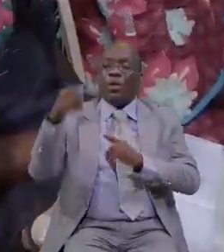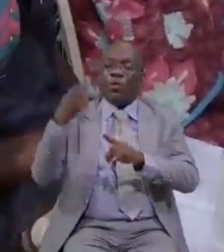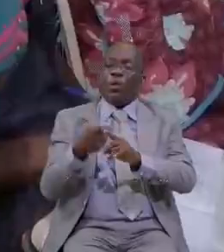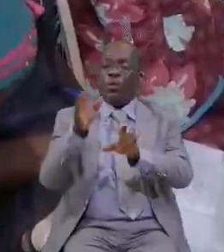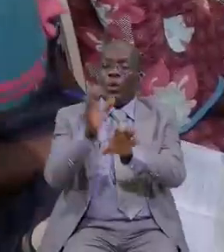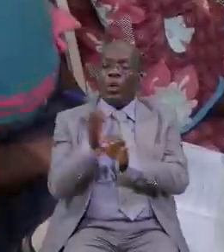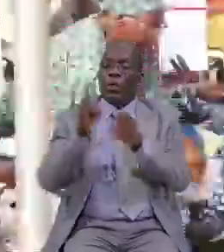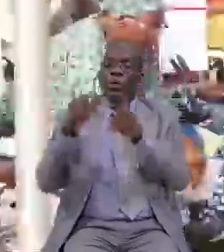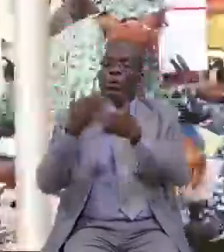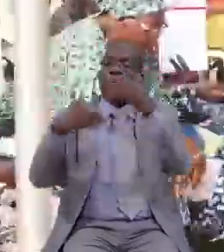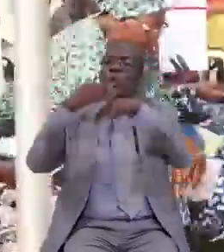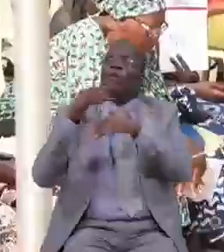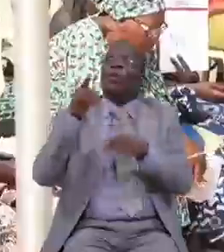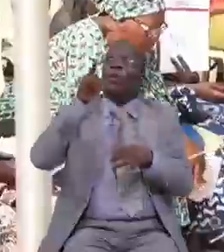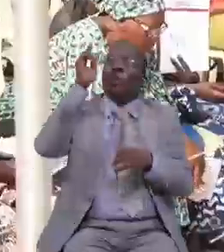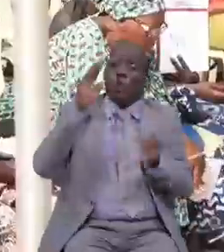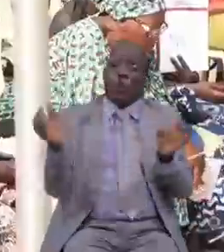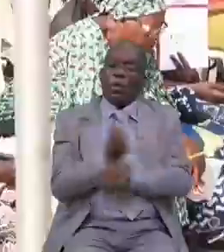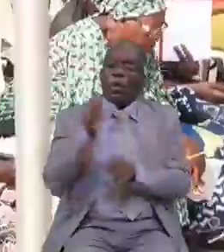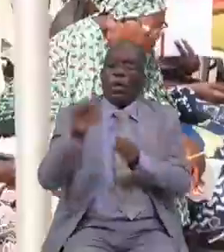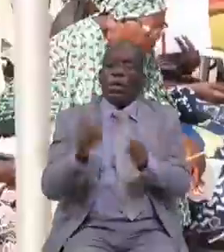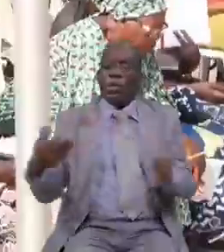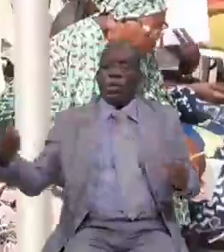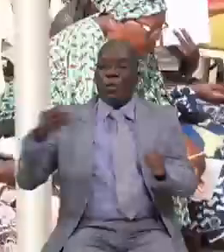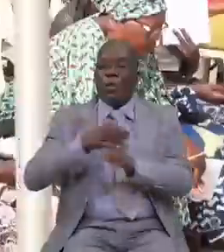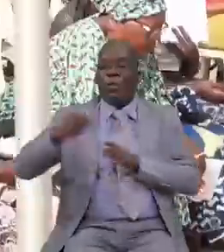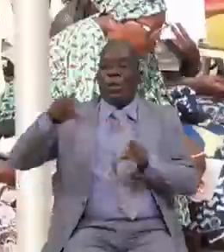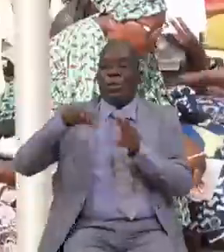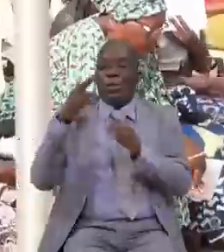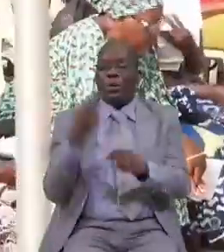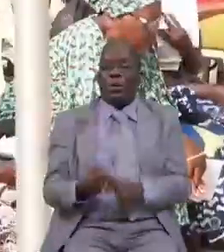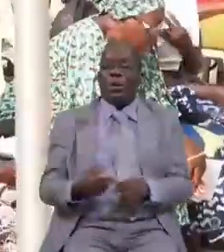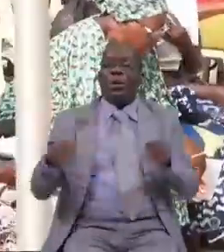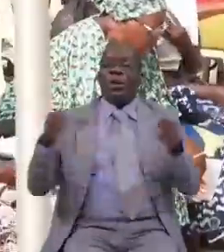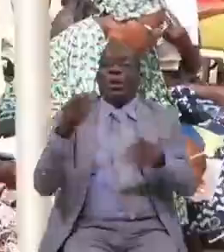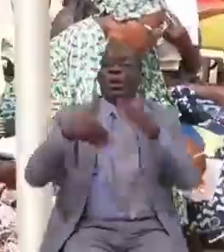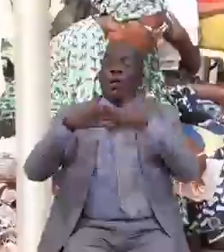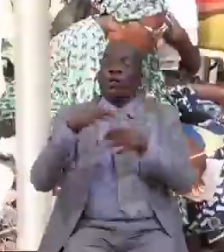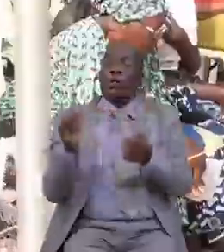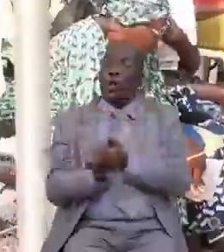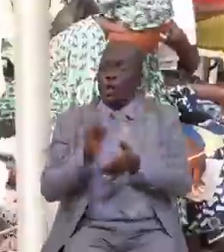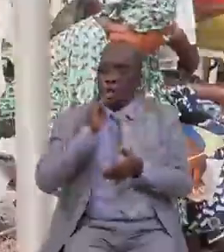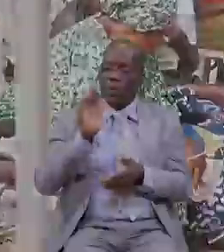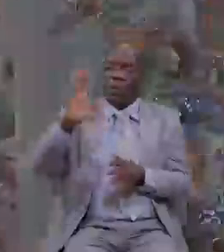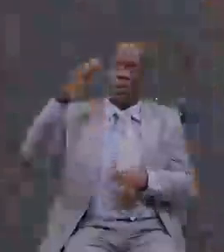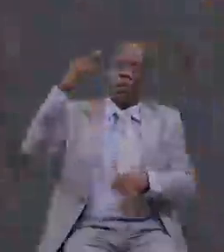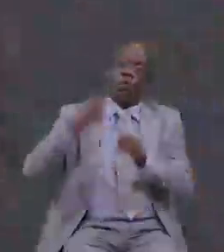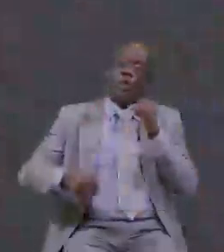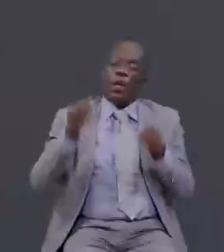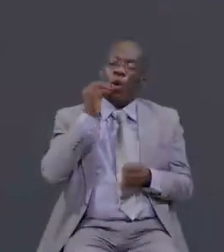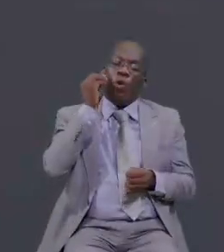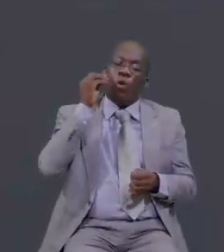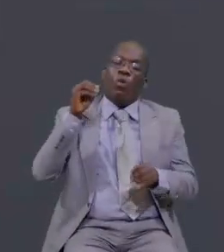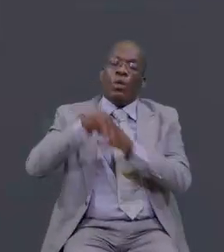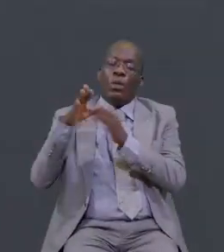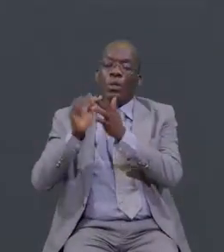everything away. Heaven, that's your destination. And you're going there, not because